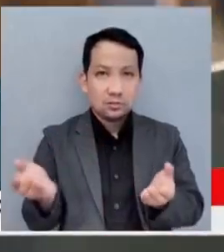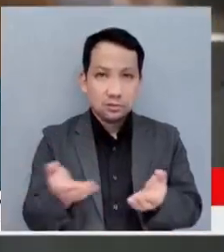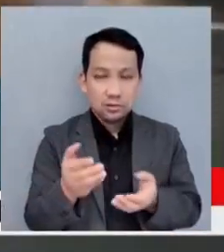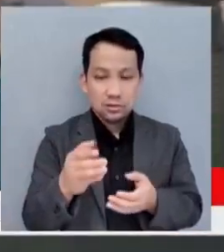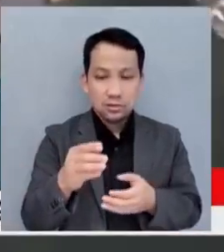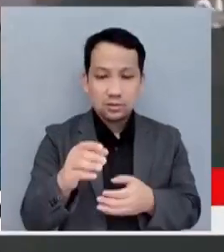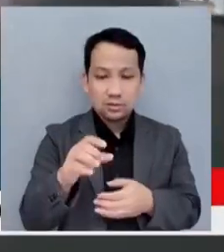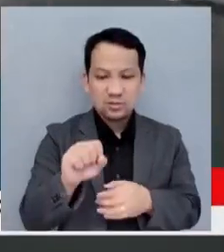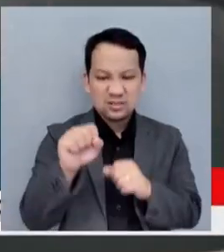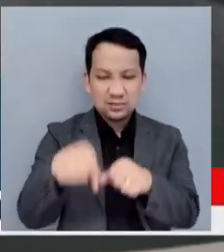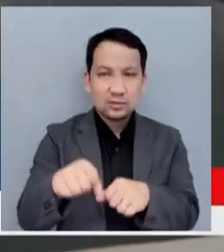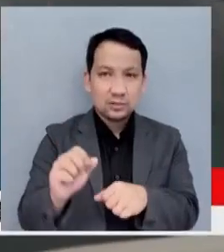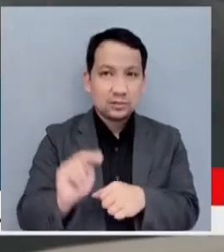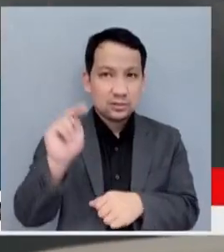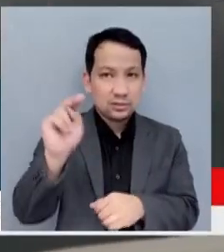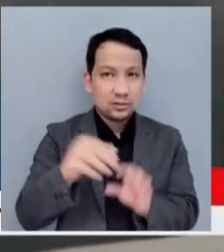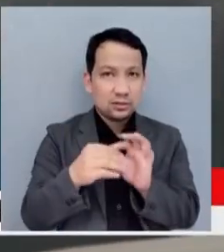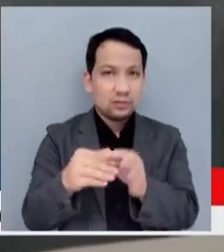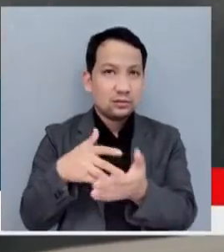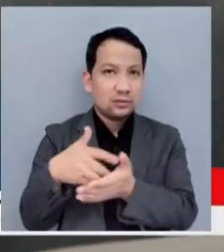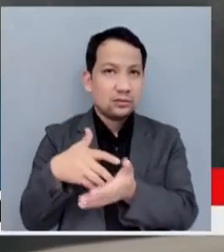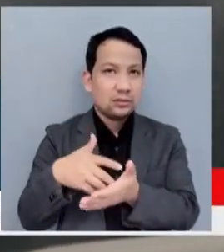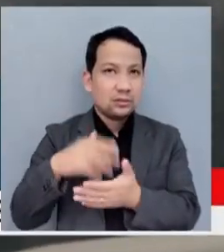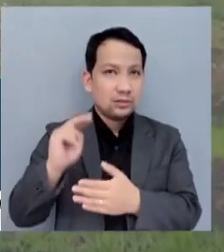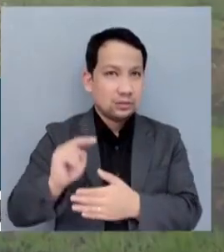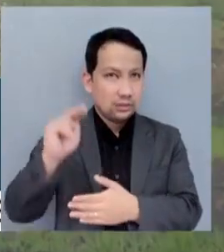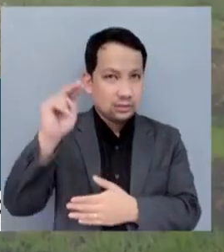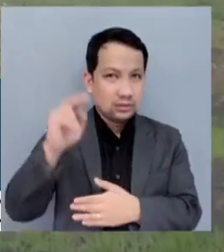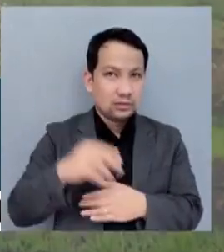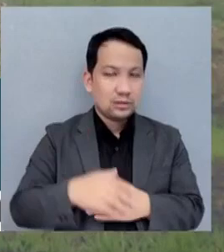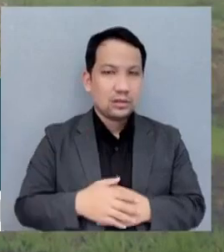our northern part is very, very weak.